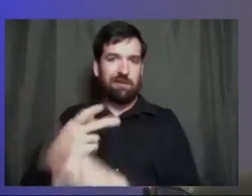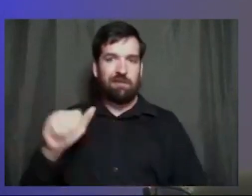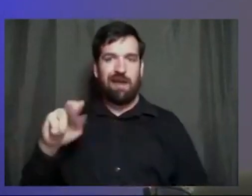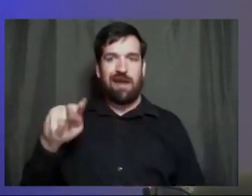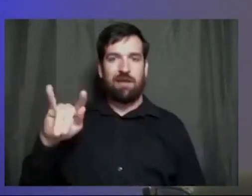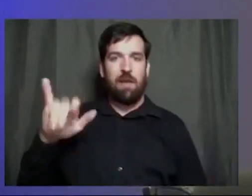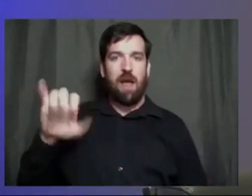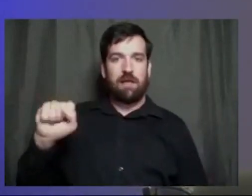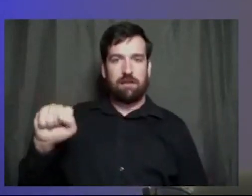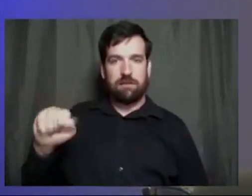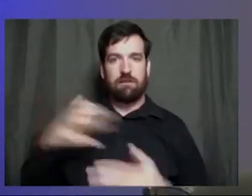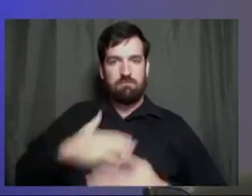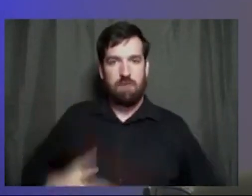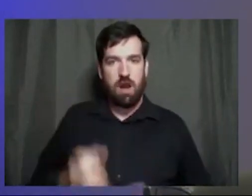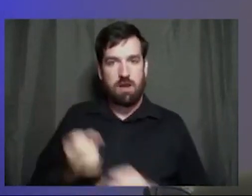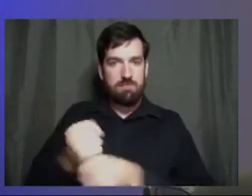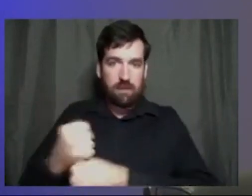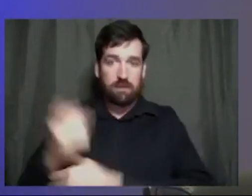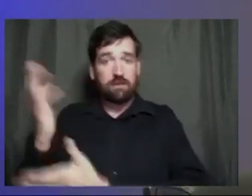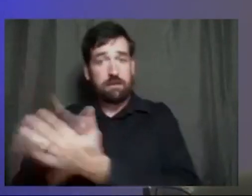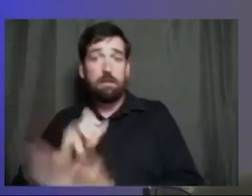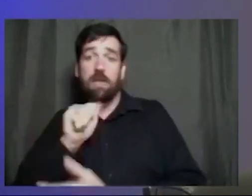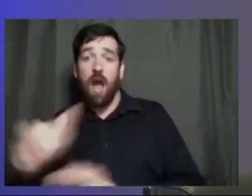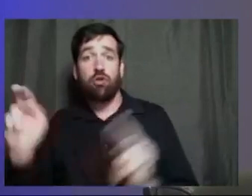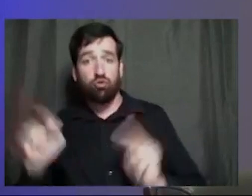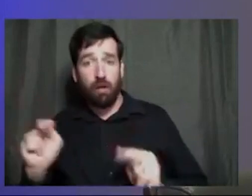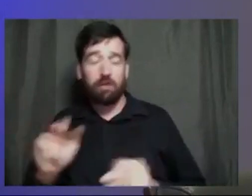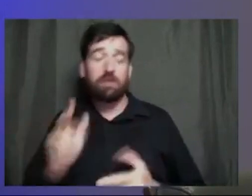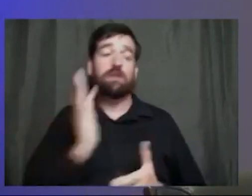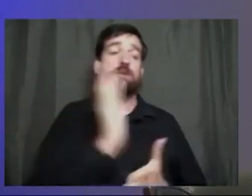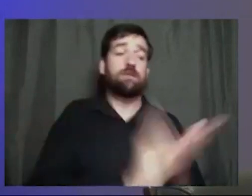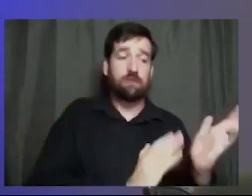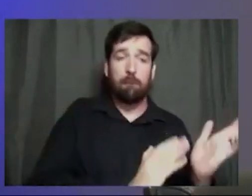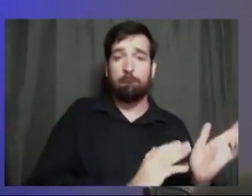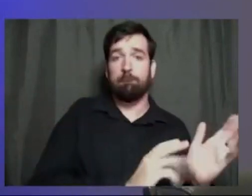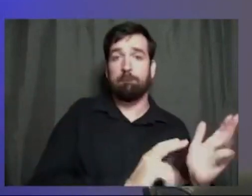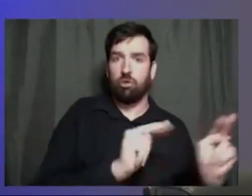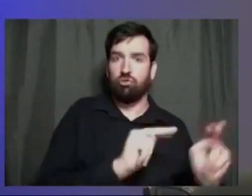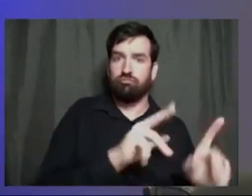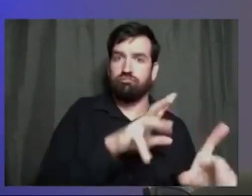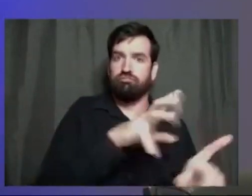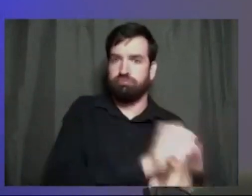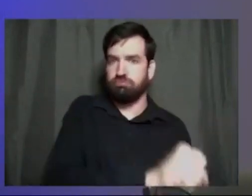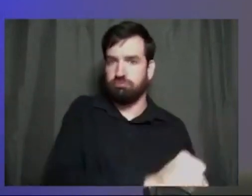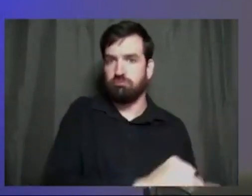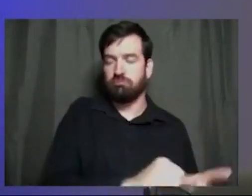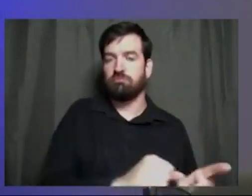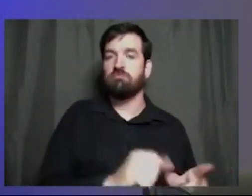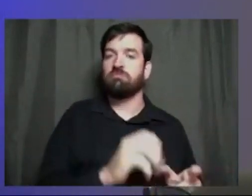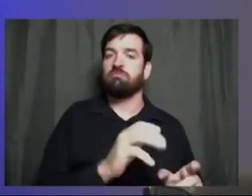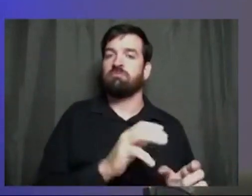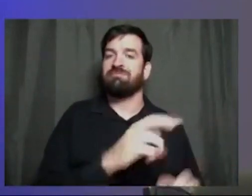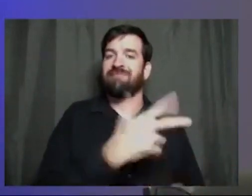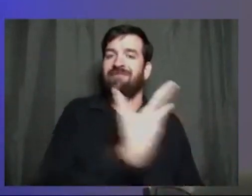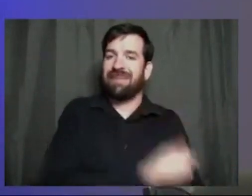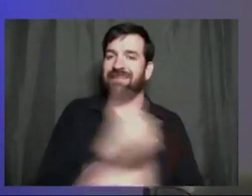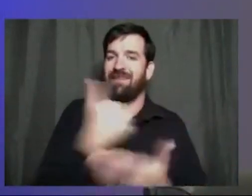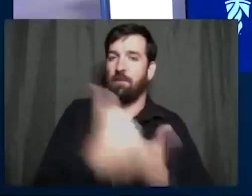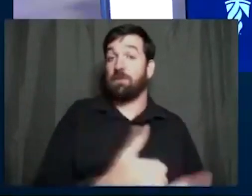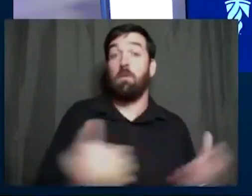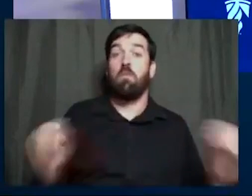and some are non-neutralizing and then some are neutralizing, and the vaccine helps you produce more of those neutralizing antibodies. So they're more effective, if you